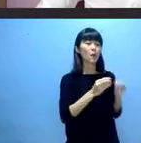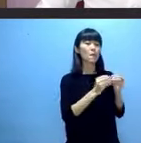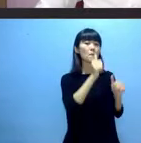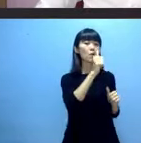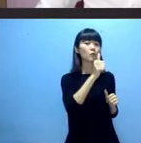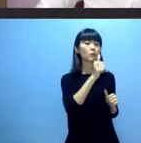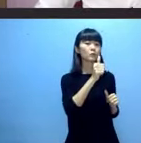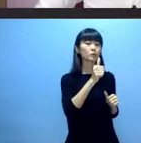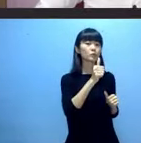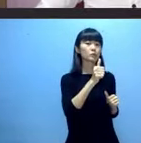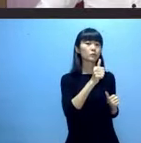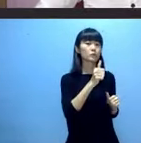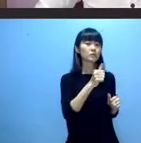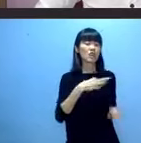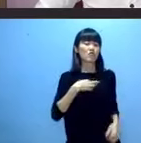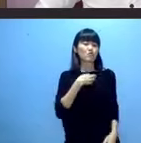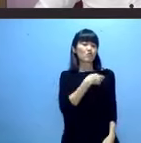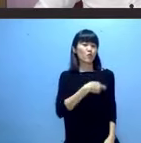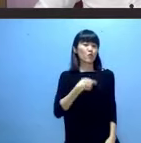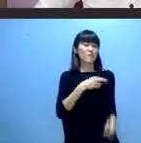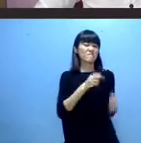regrettable moment, Deborah?